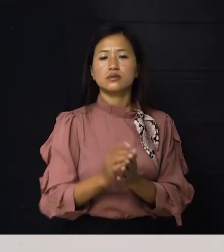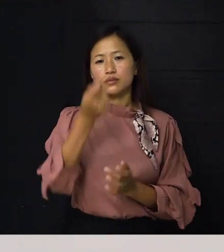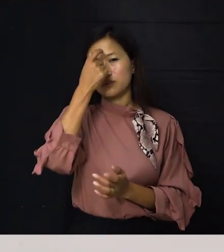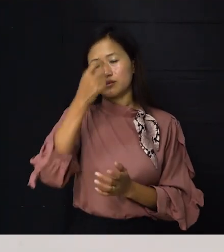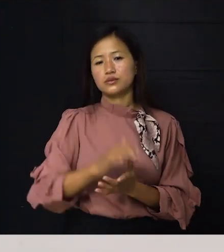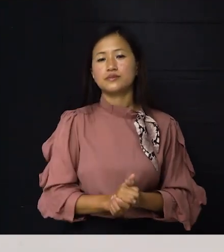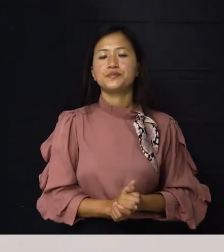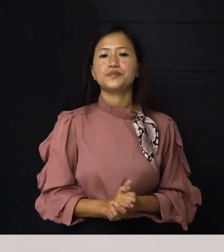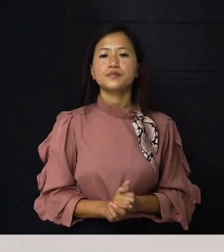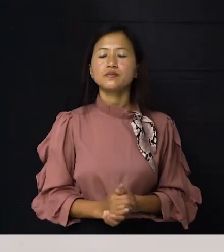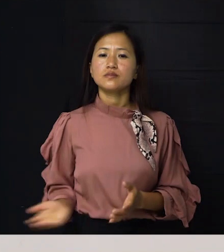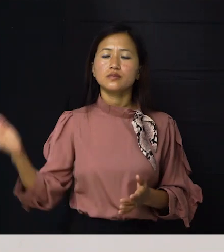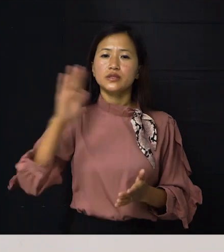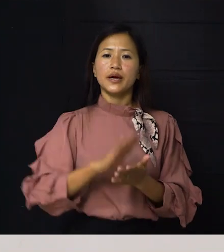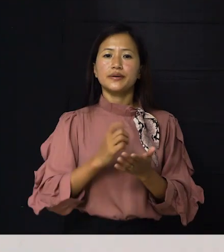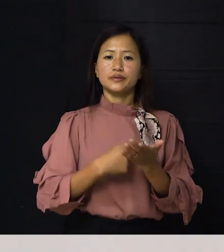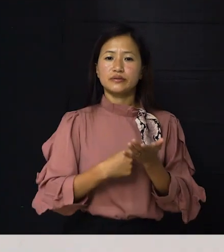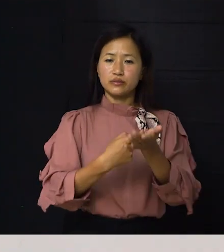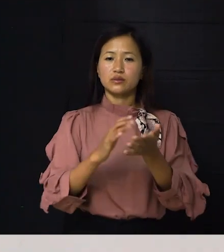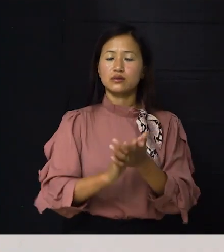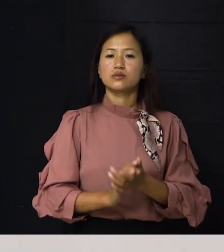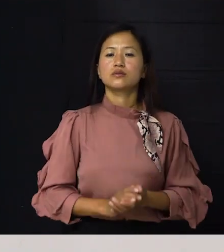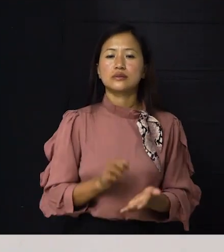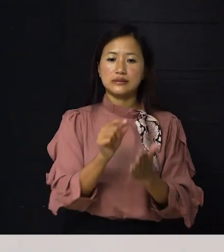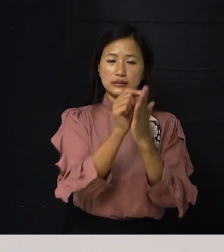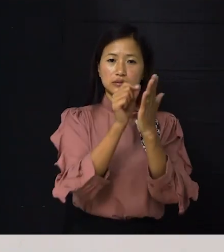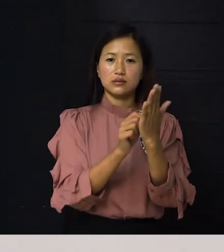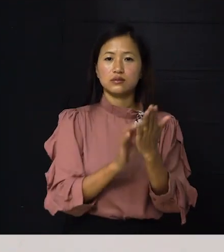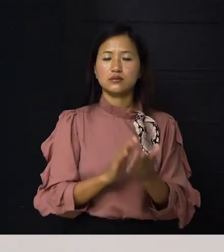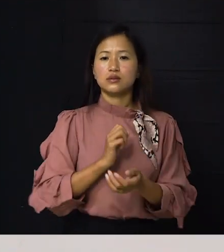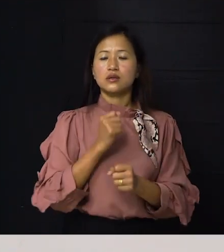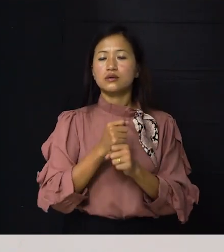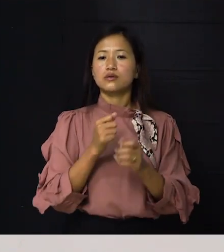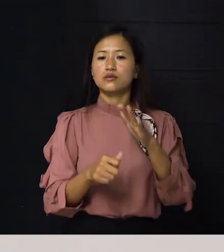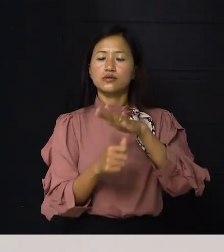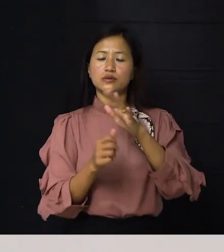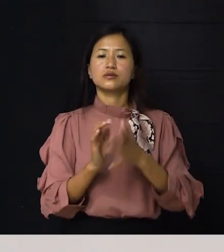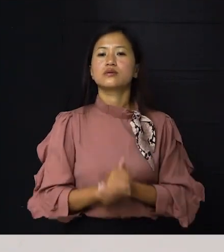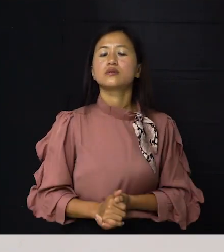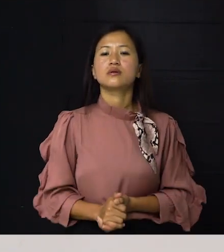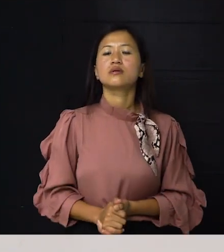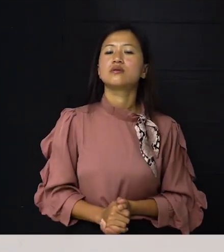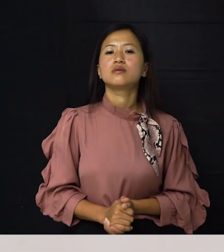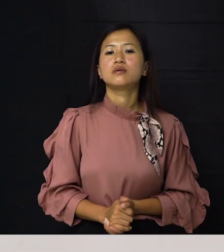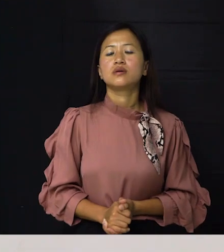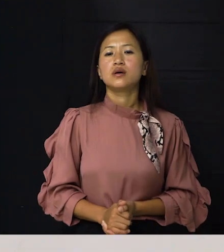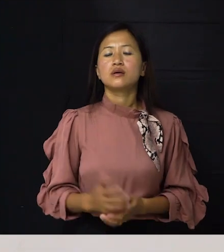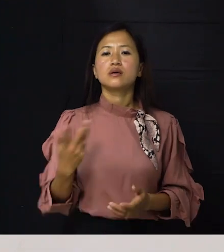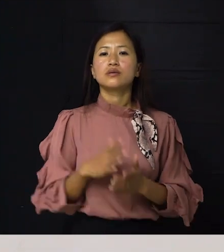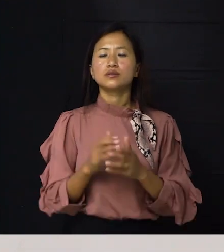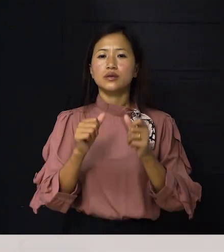provinces, and they used to come and report all the details to the governor, right? So that is how Akbar